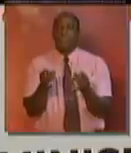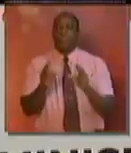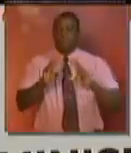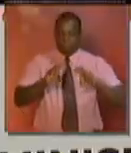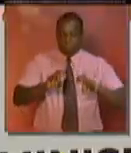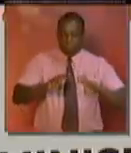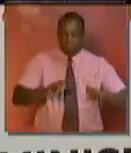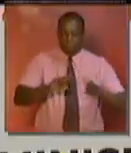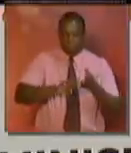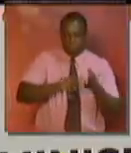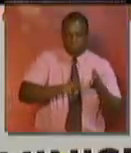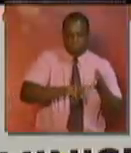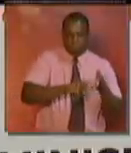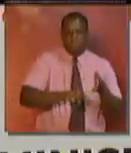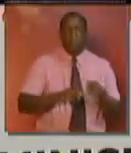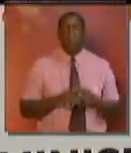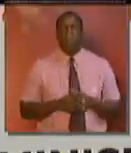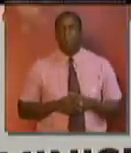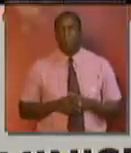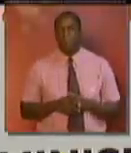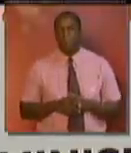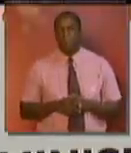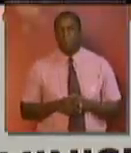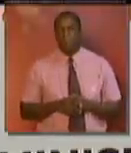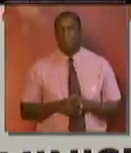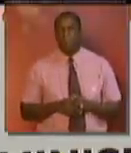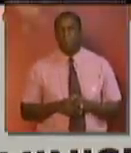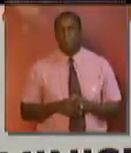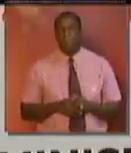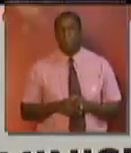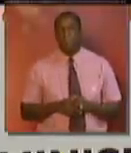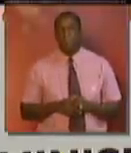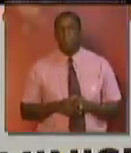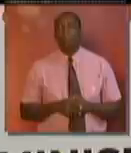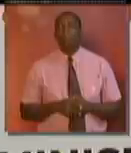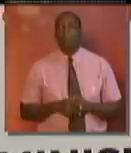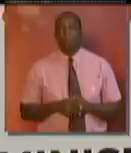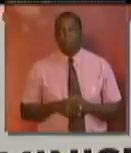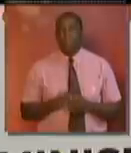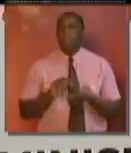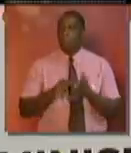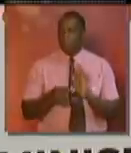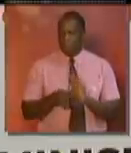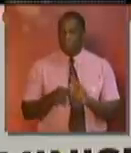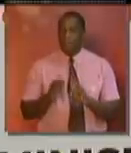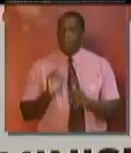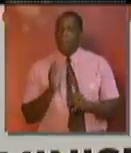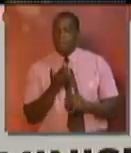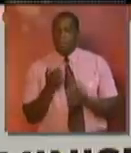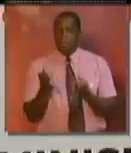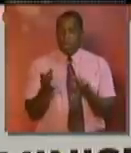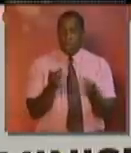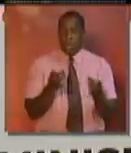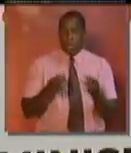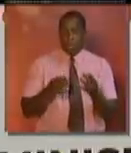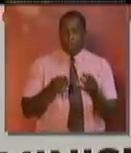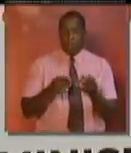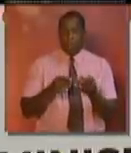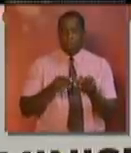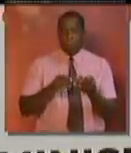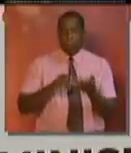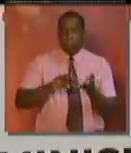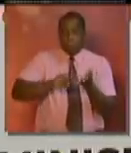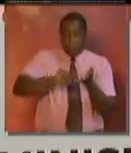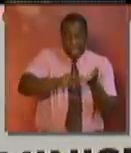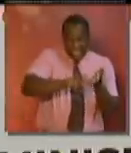be expanded to the people who would have been at those areas at that point in time. So there's a lot of that activity